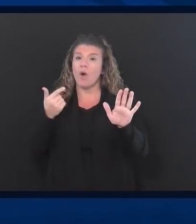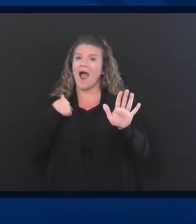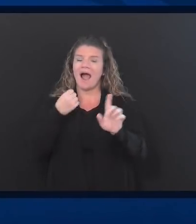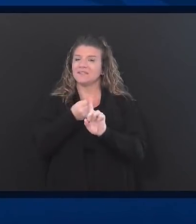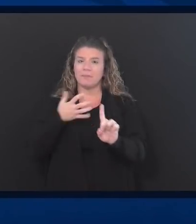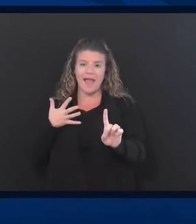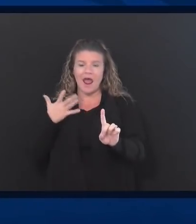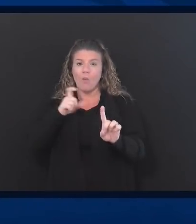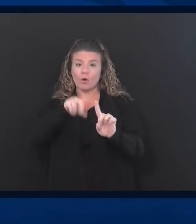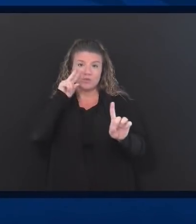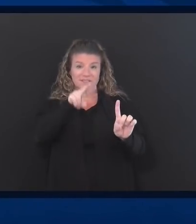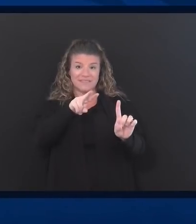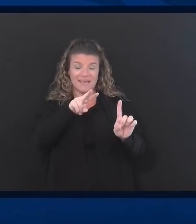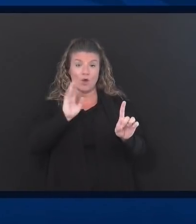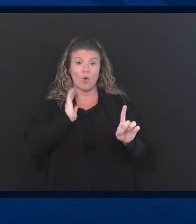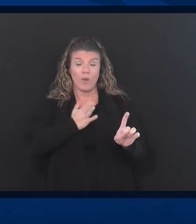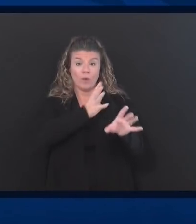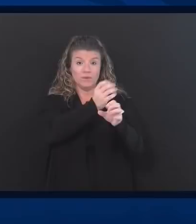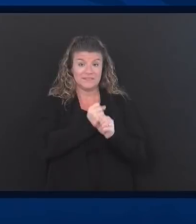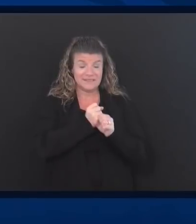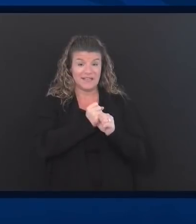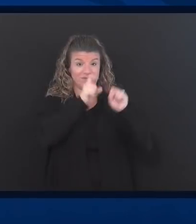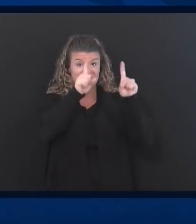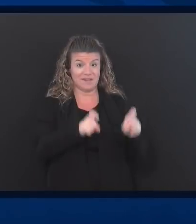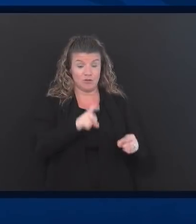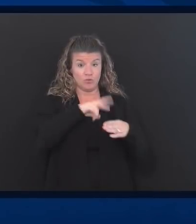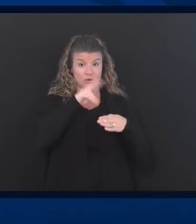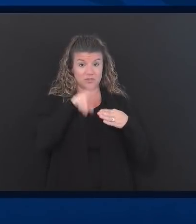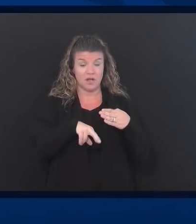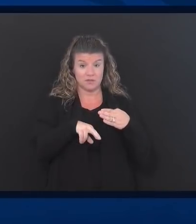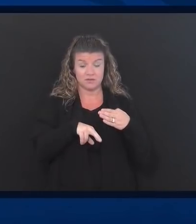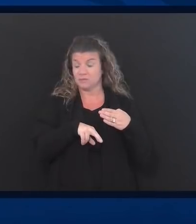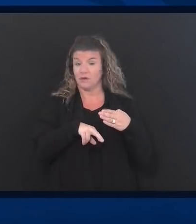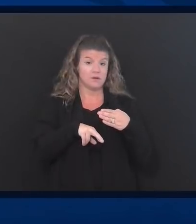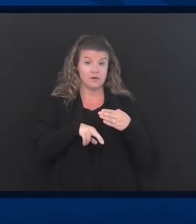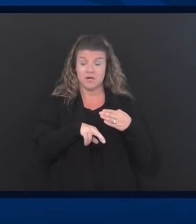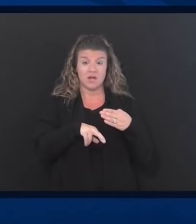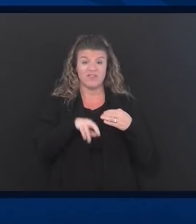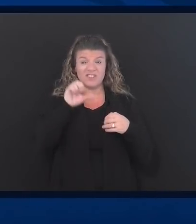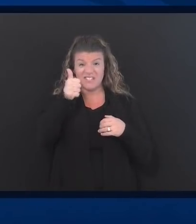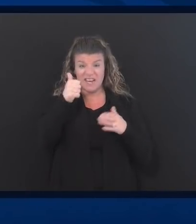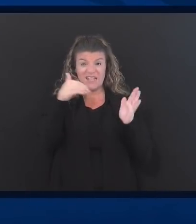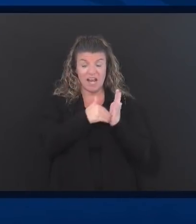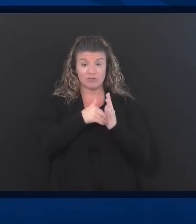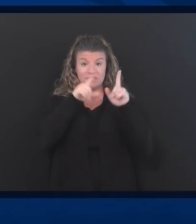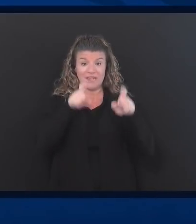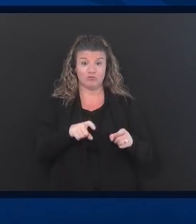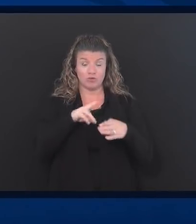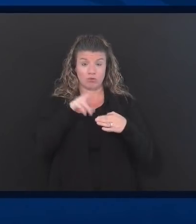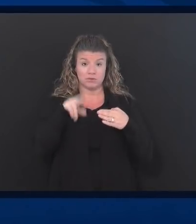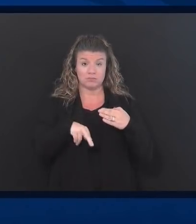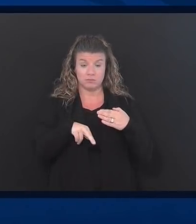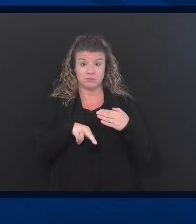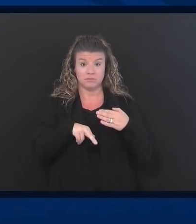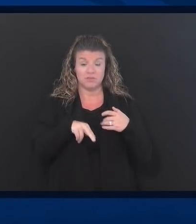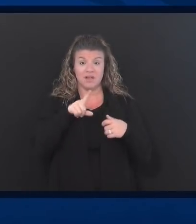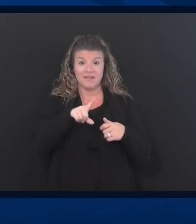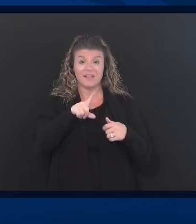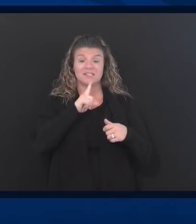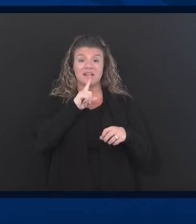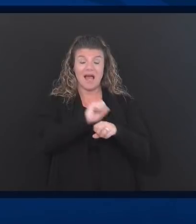you can see, that we've received test results on, or essentially almost 10,000 test results. This actually